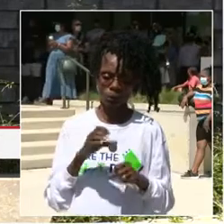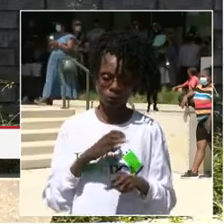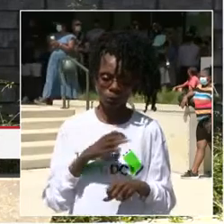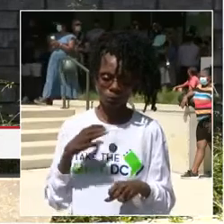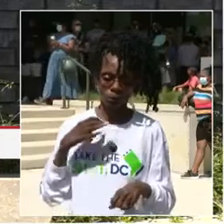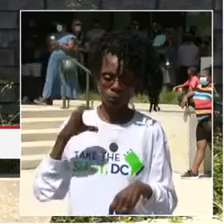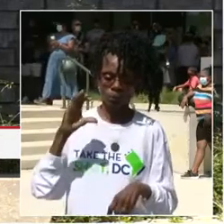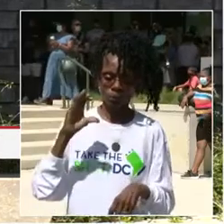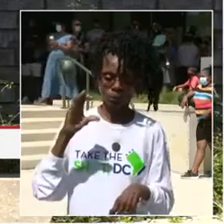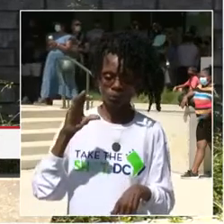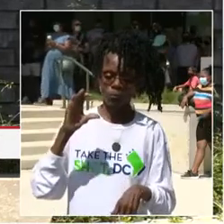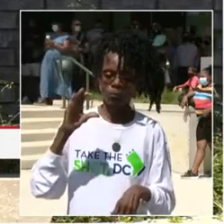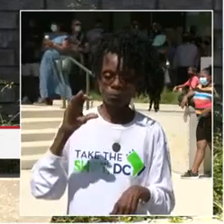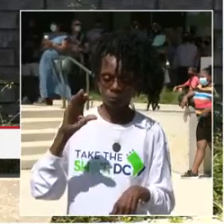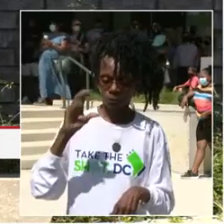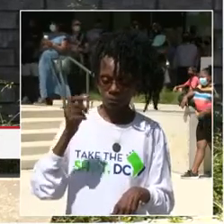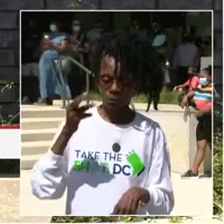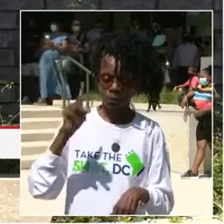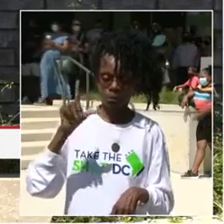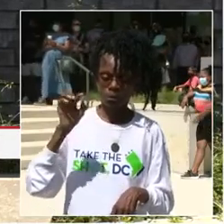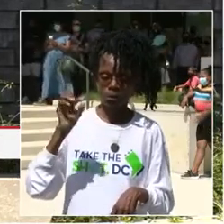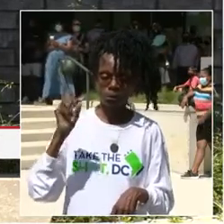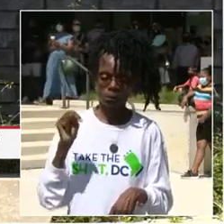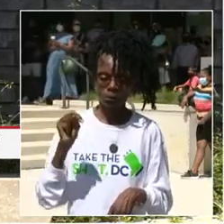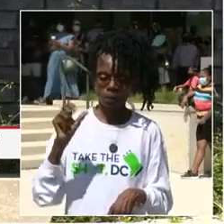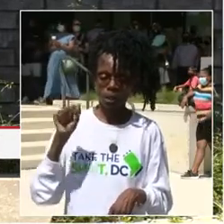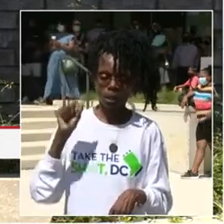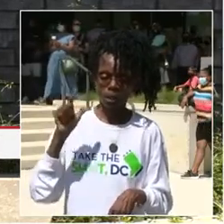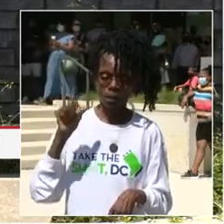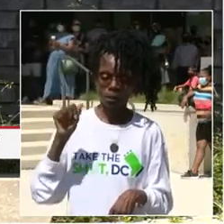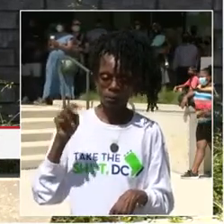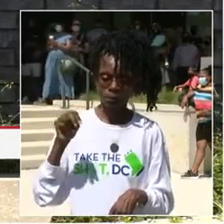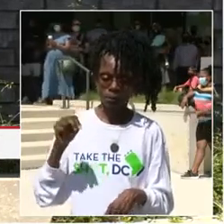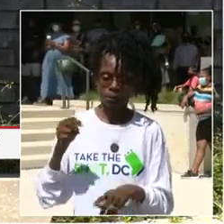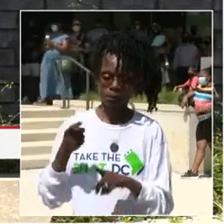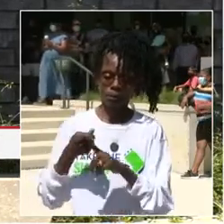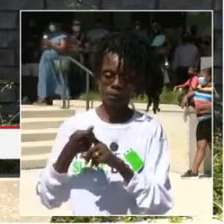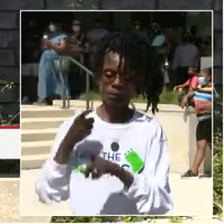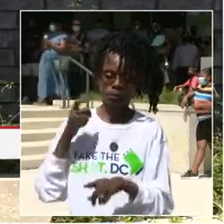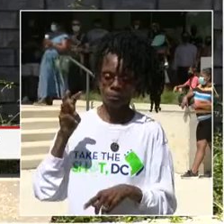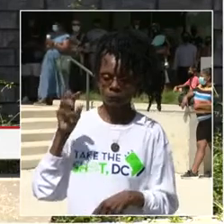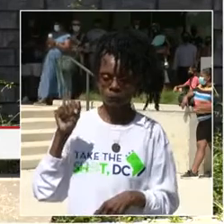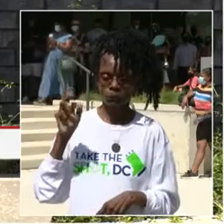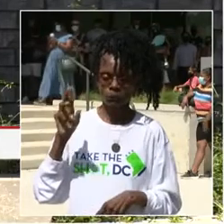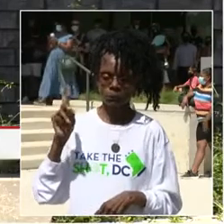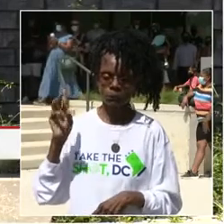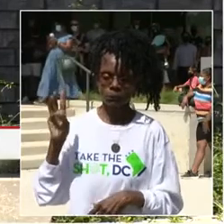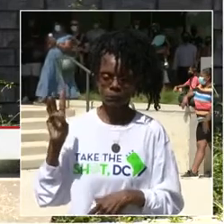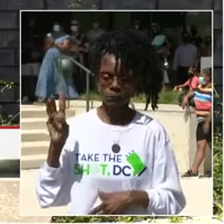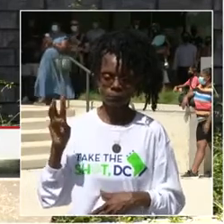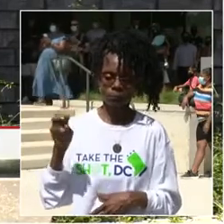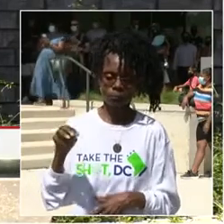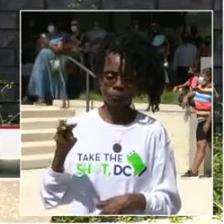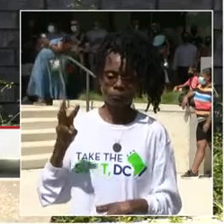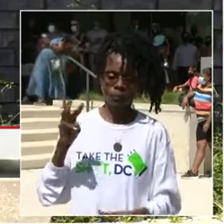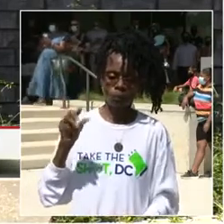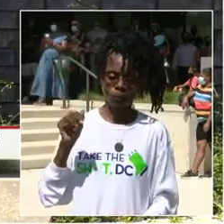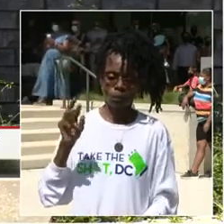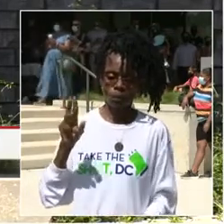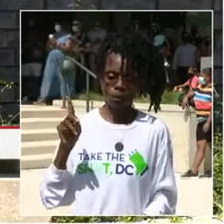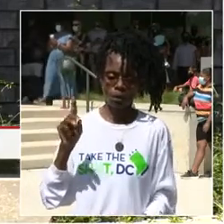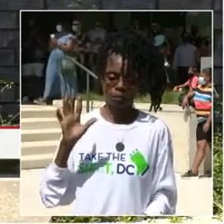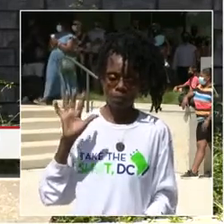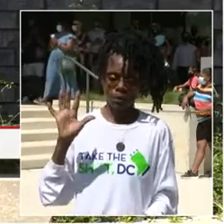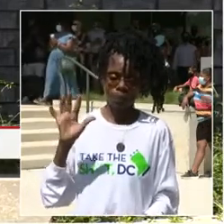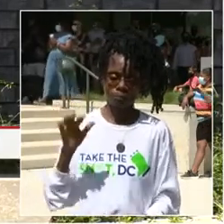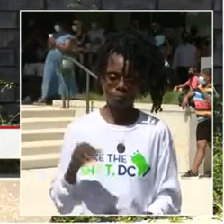6. But we've also been joined by Councilmember for Ward 5, Kenya McDuffie, and Councilmember for Ward 2, Brooke